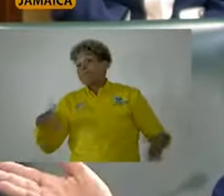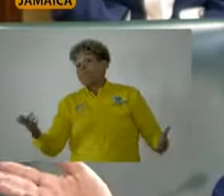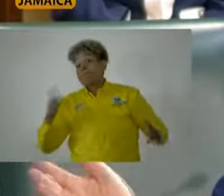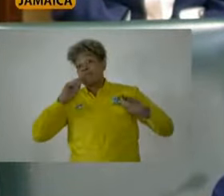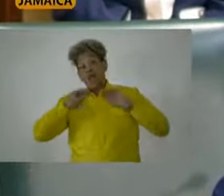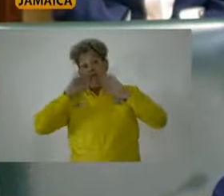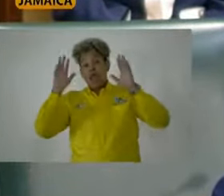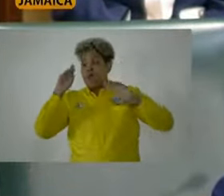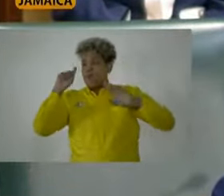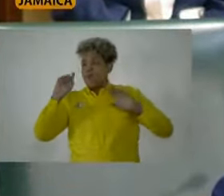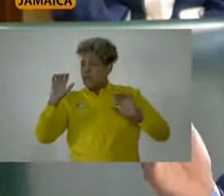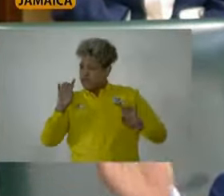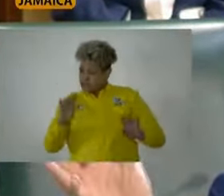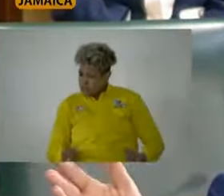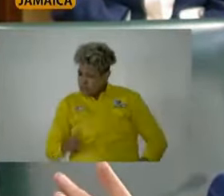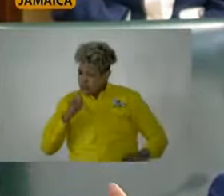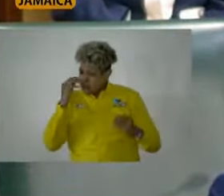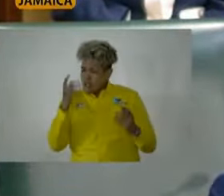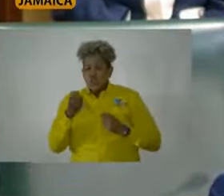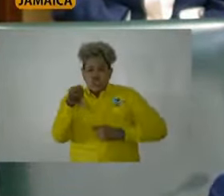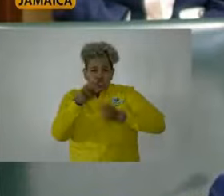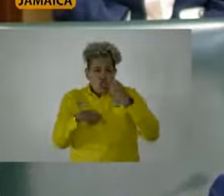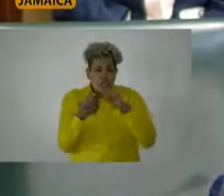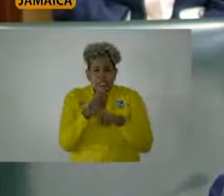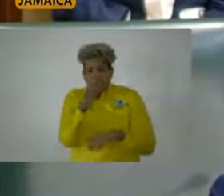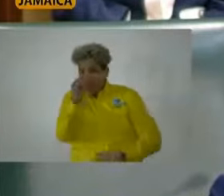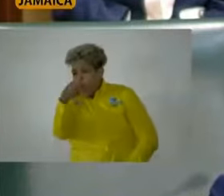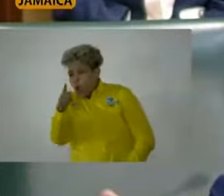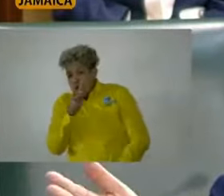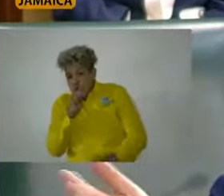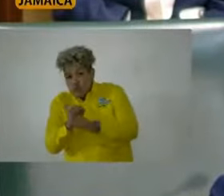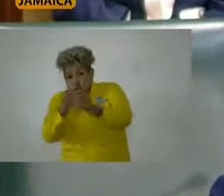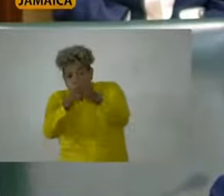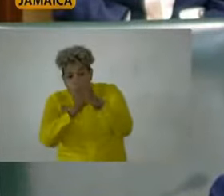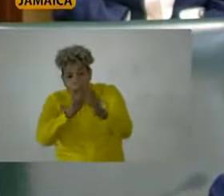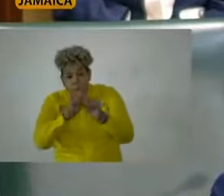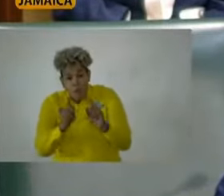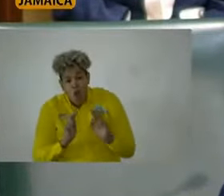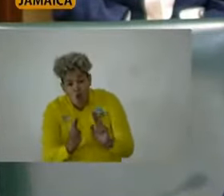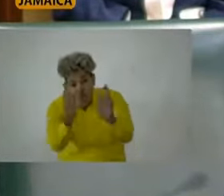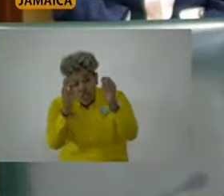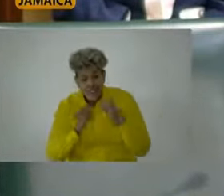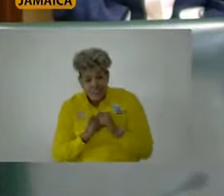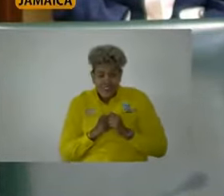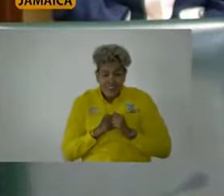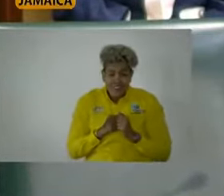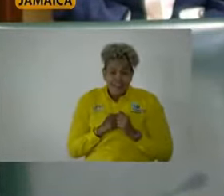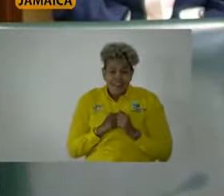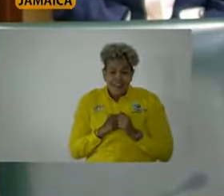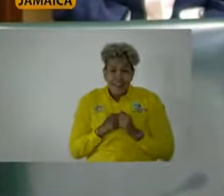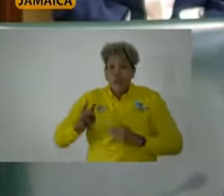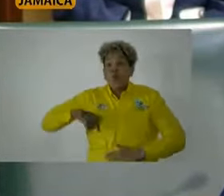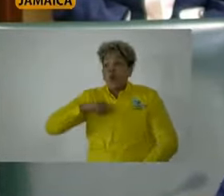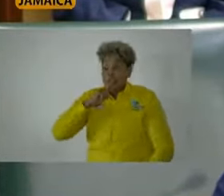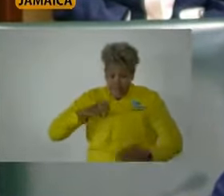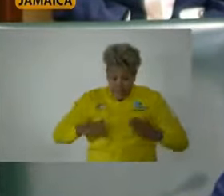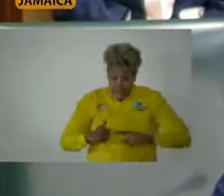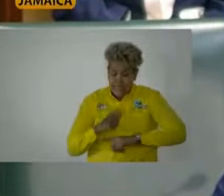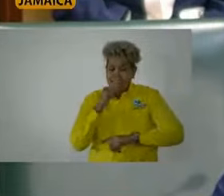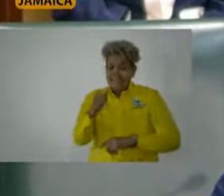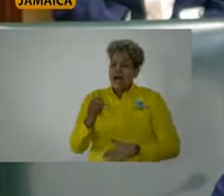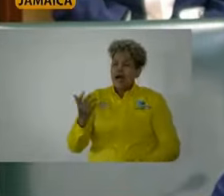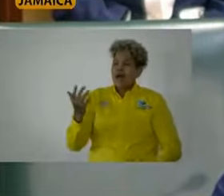clear metric telling us that change is not only required but urgent. That's right.